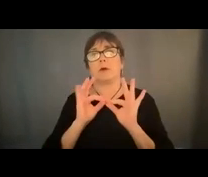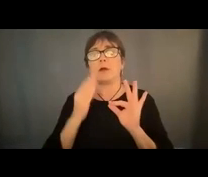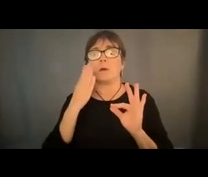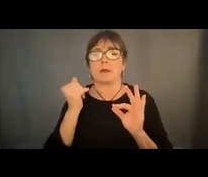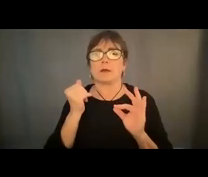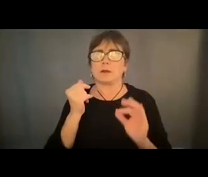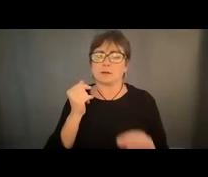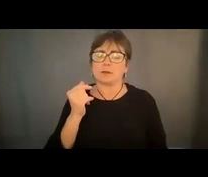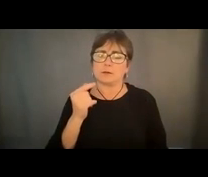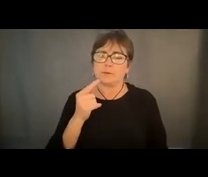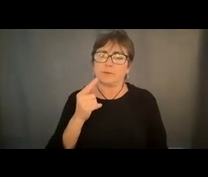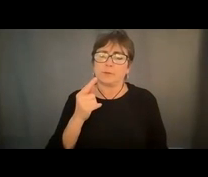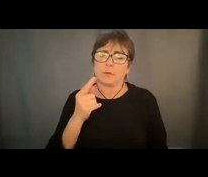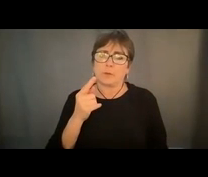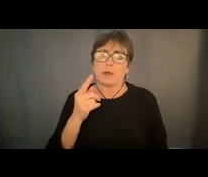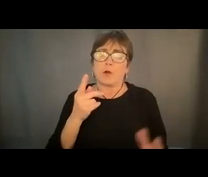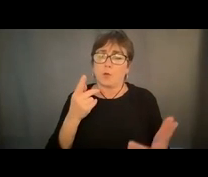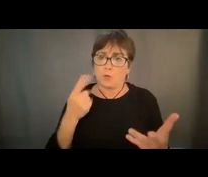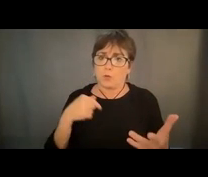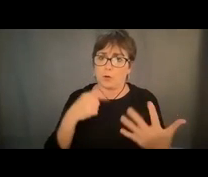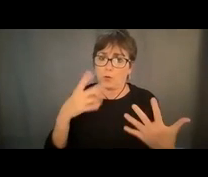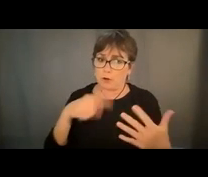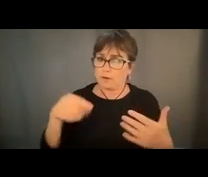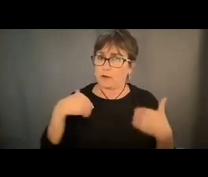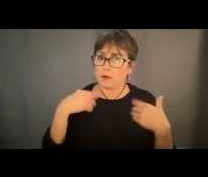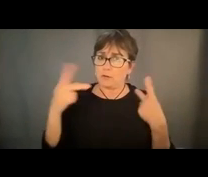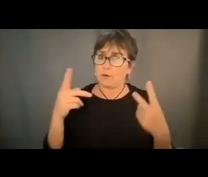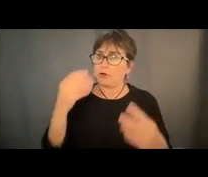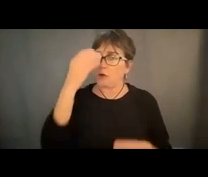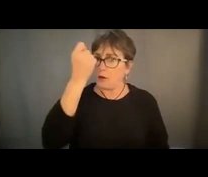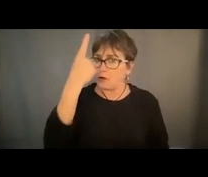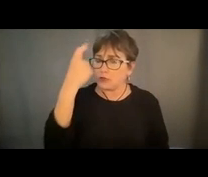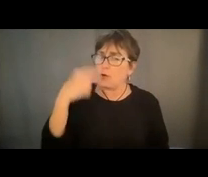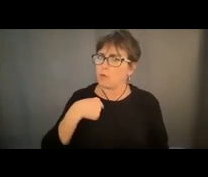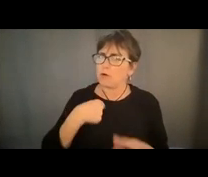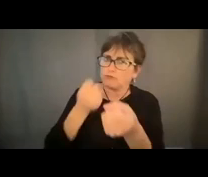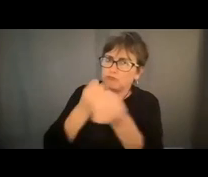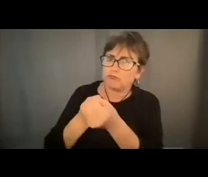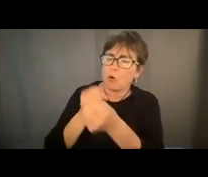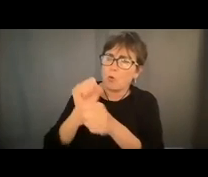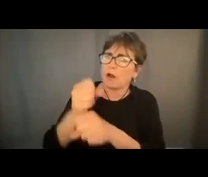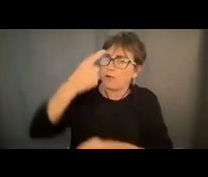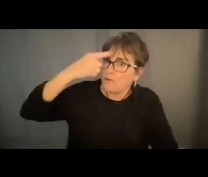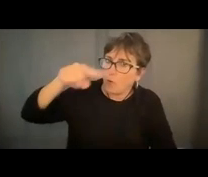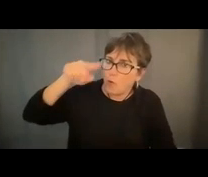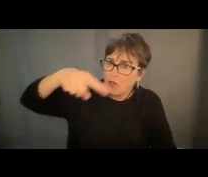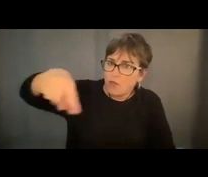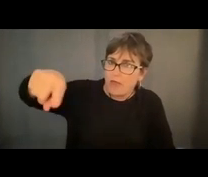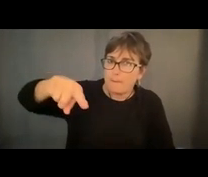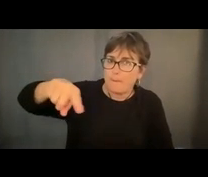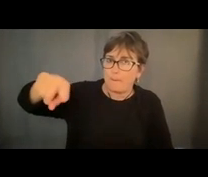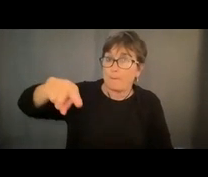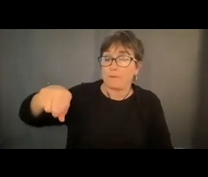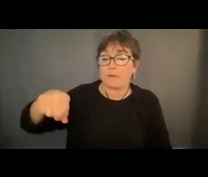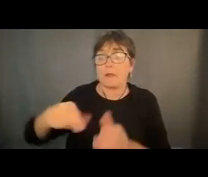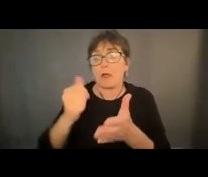we are working for them and to make sure that they are successful. So they are going to be a key to this website and to